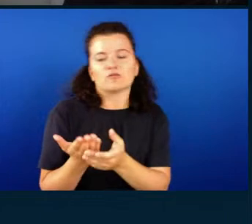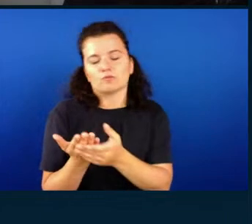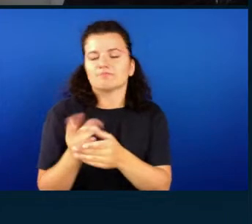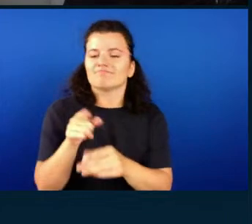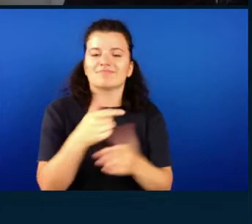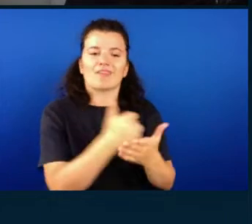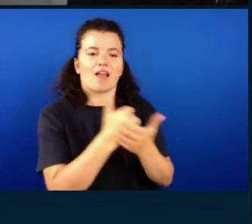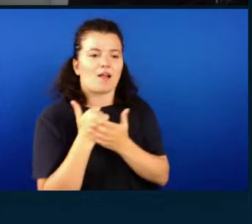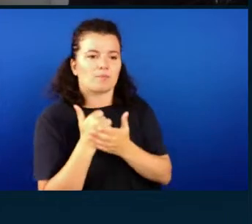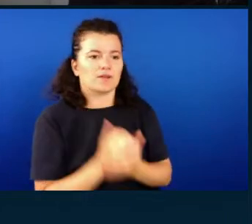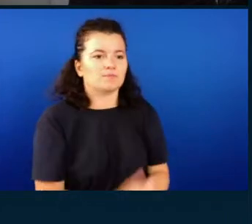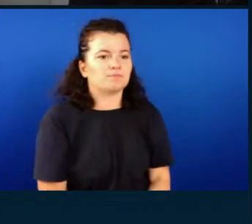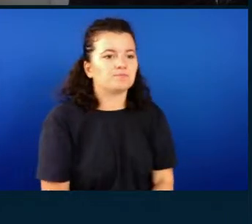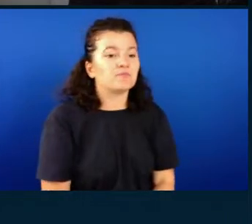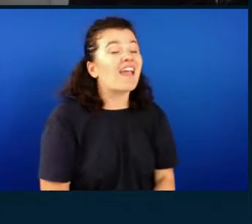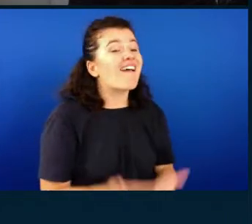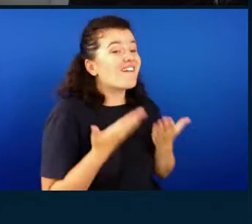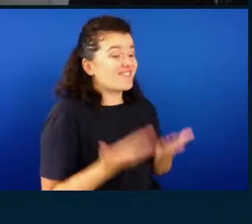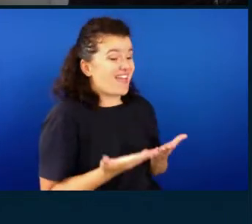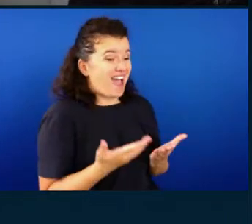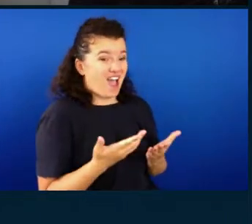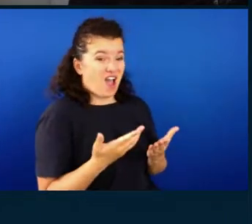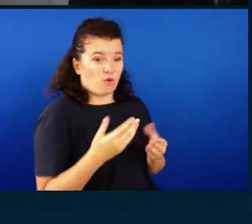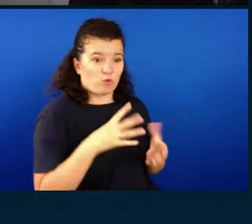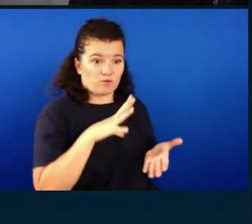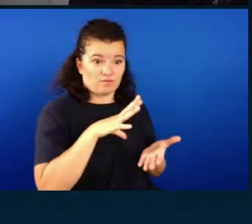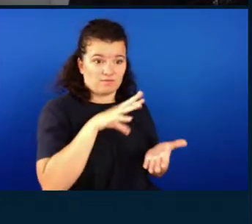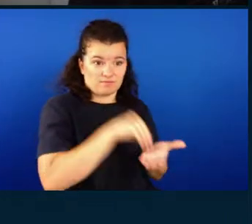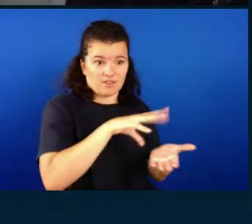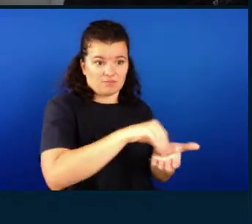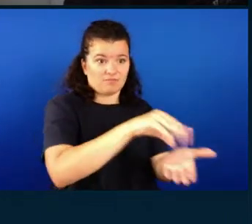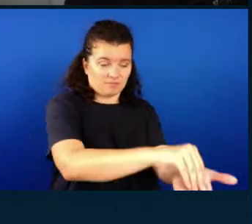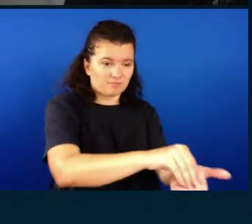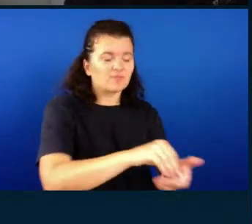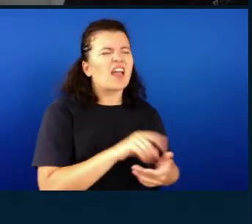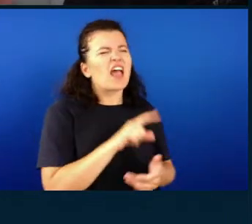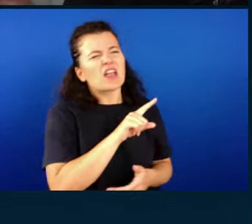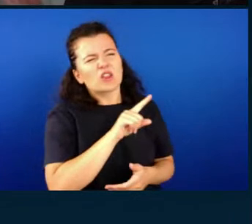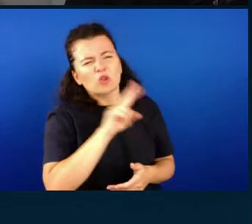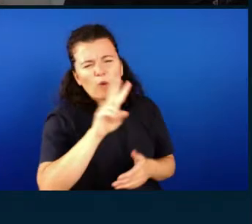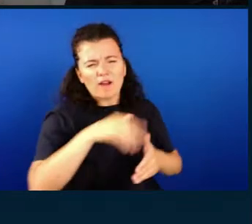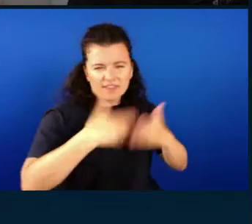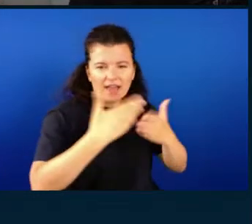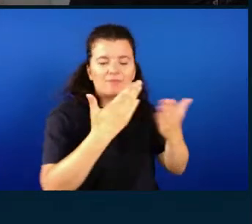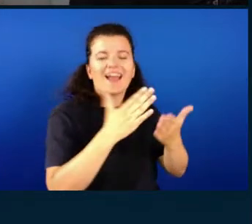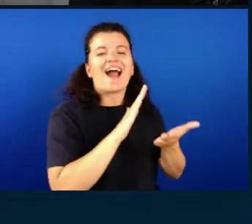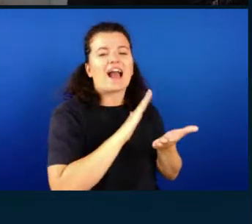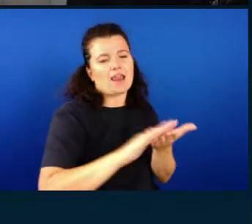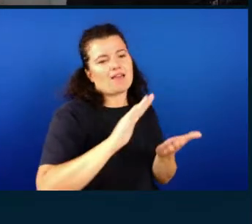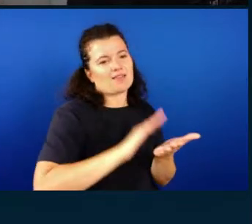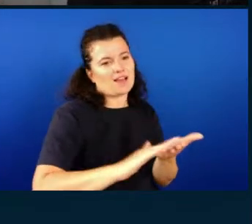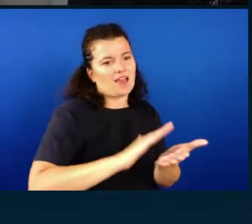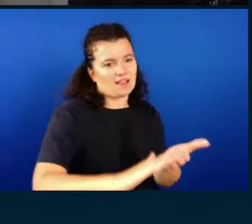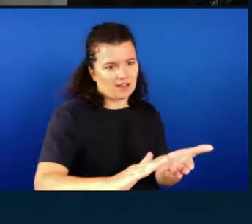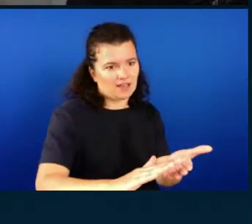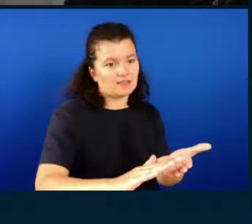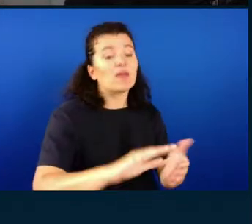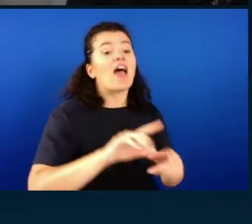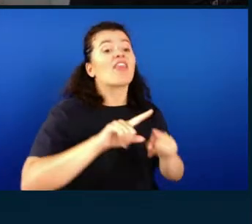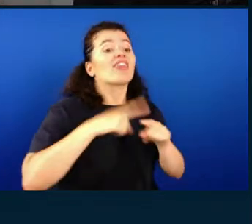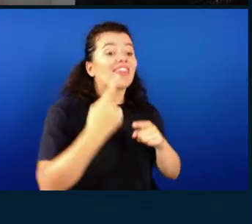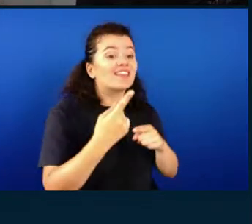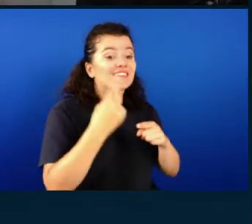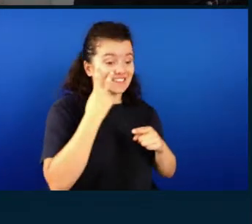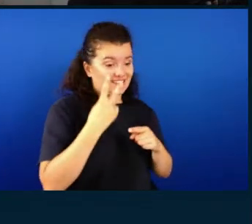have been working on cleaning up, and I think I'm at like day 12. So after day 12, do be critical of what you're seeing.